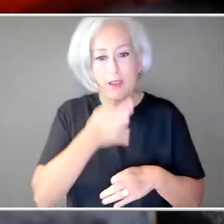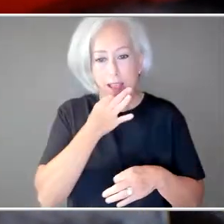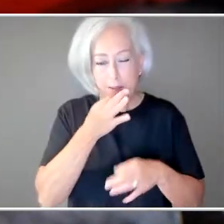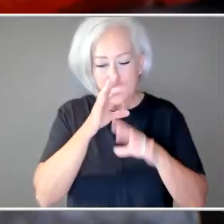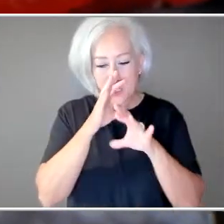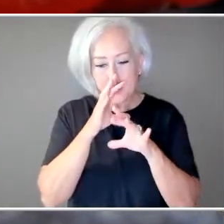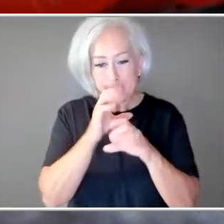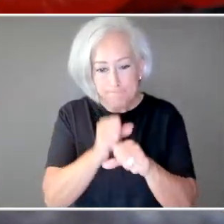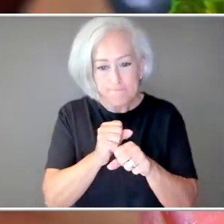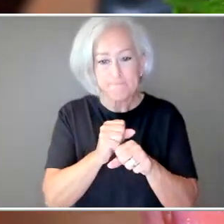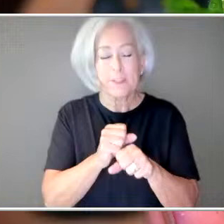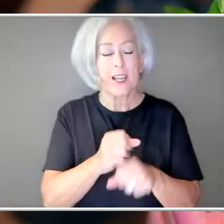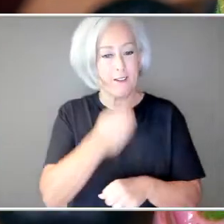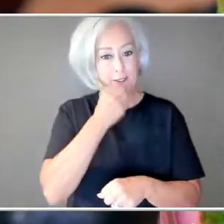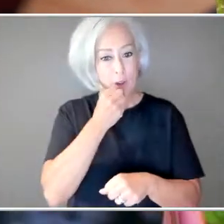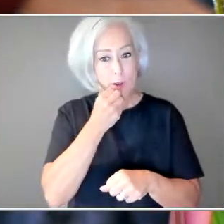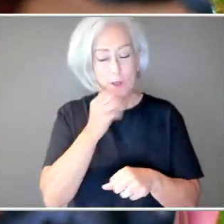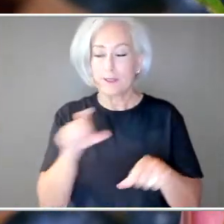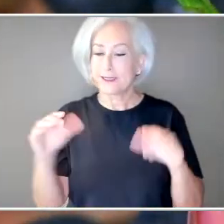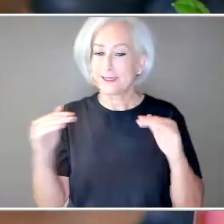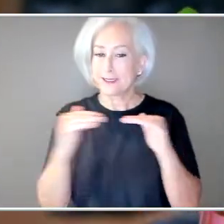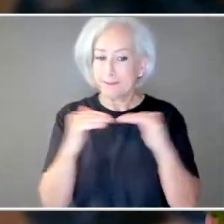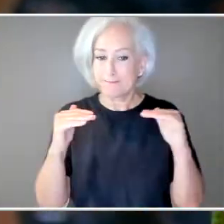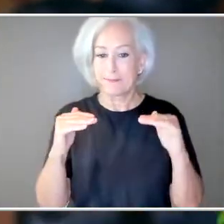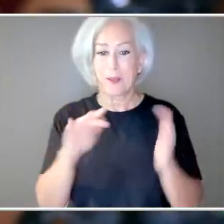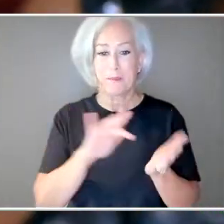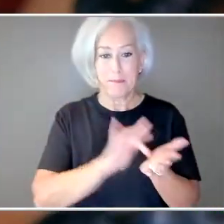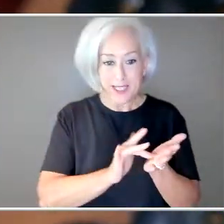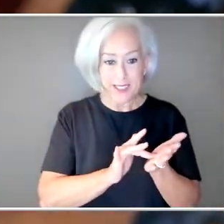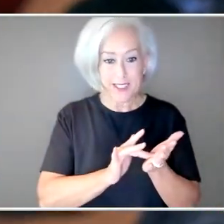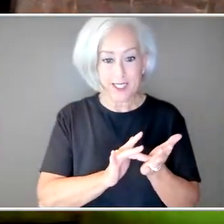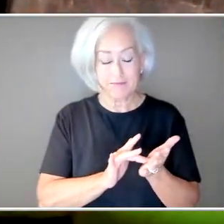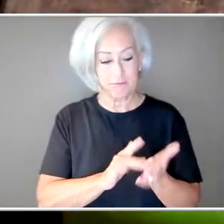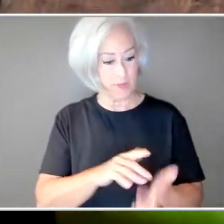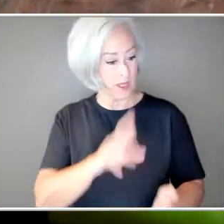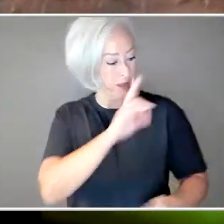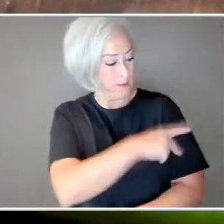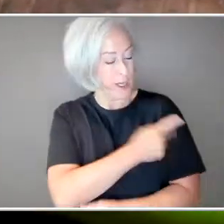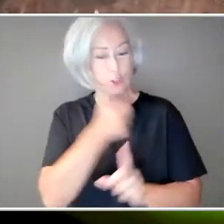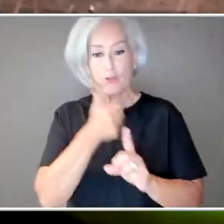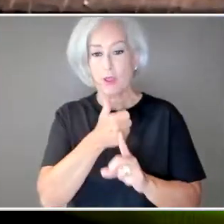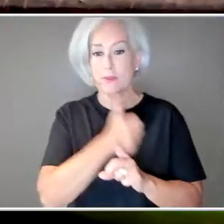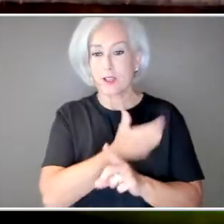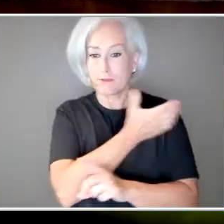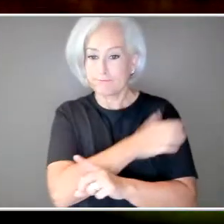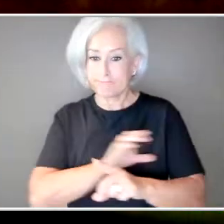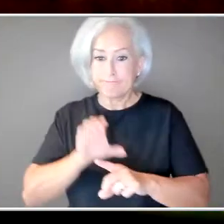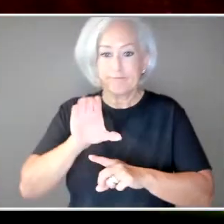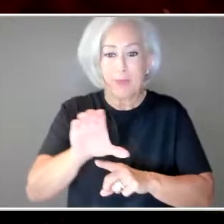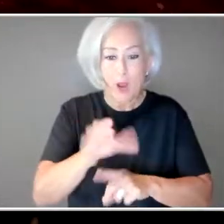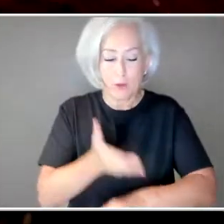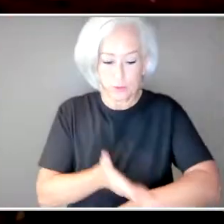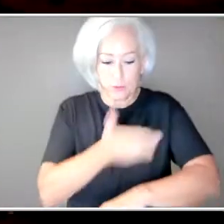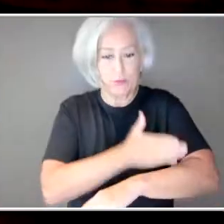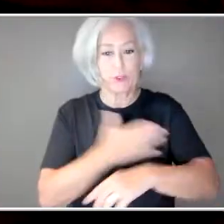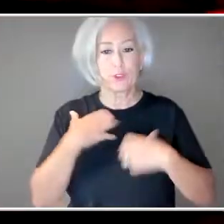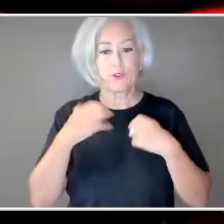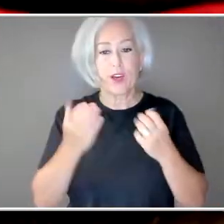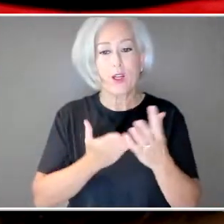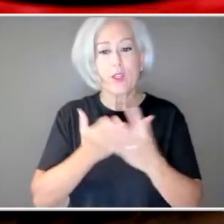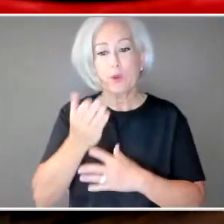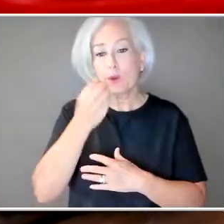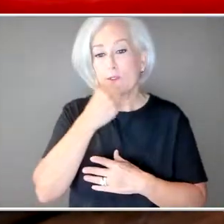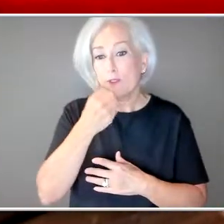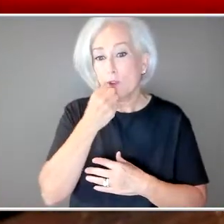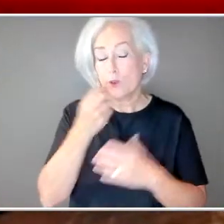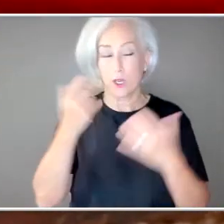or food as medicine, where patients are empowered to improve their health through food. Today, we are exploring what that means